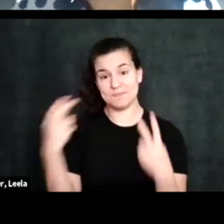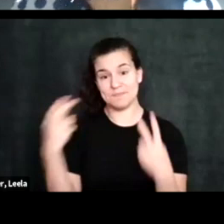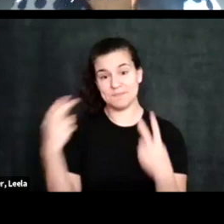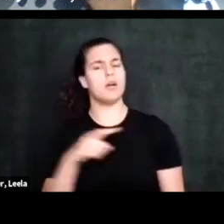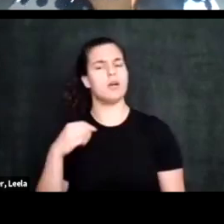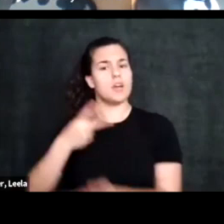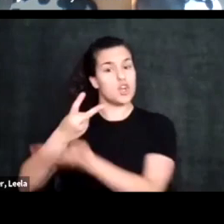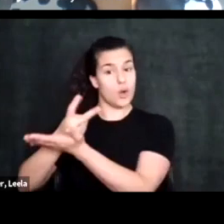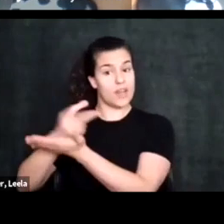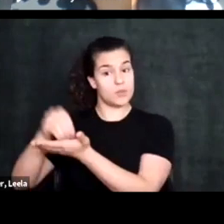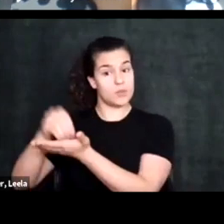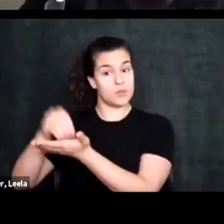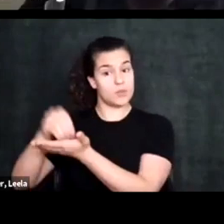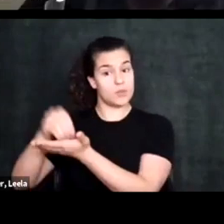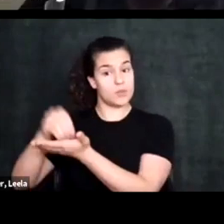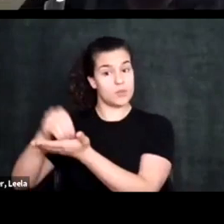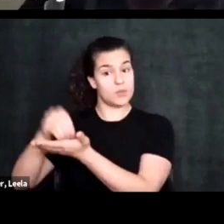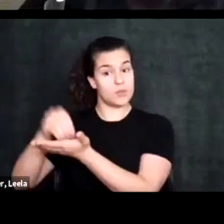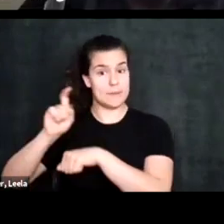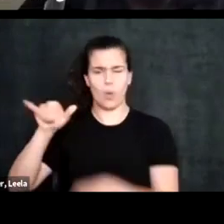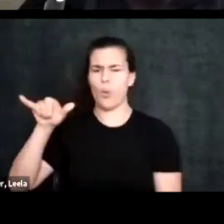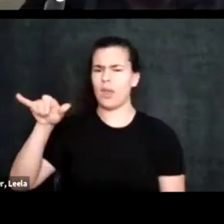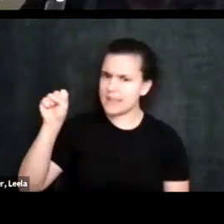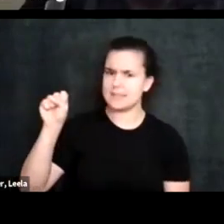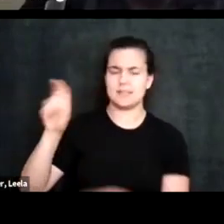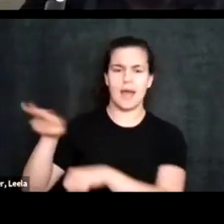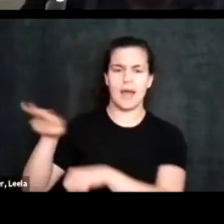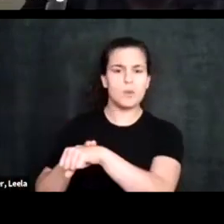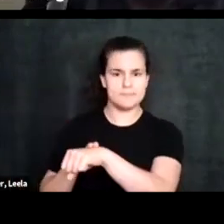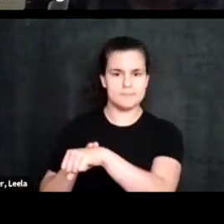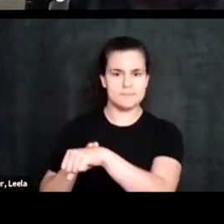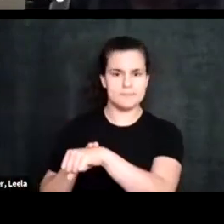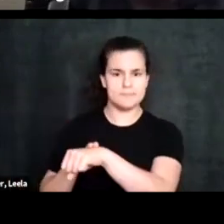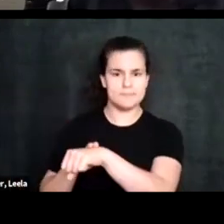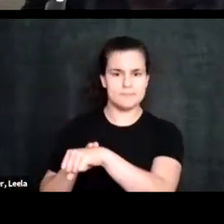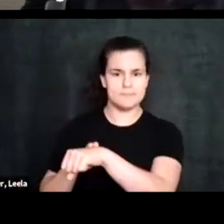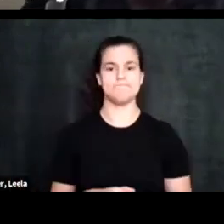campus. Yes, absolutely. Graduate students can live on campus.